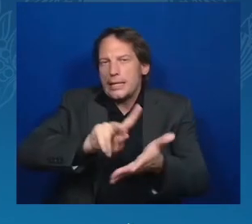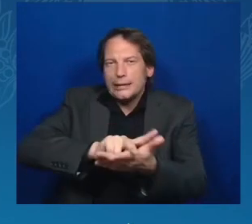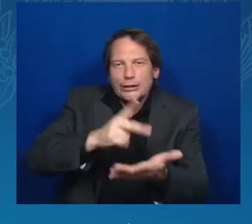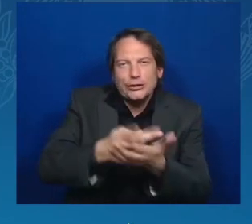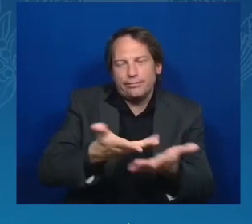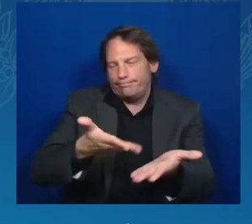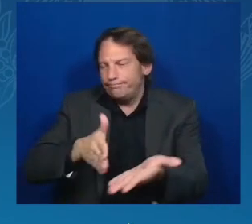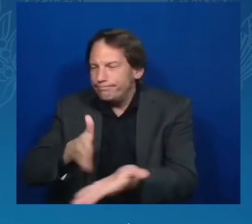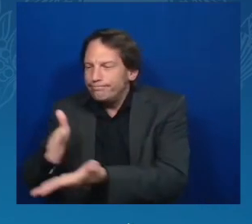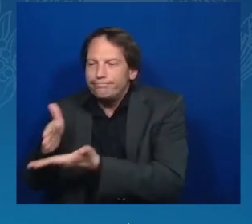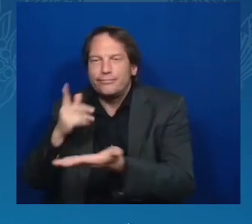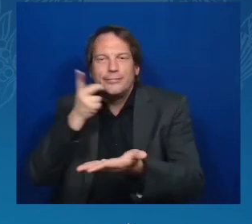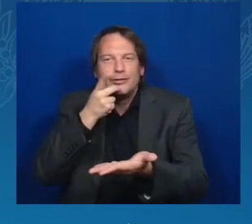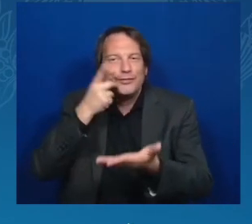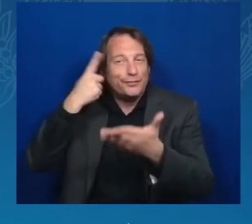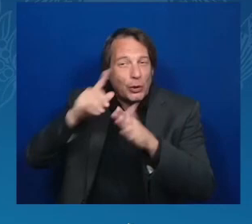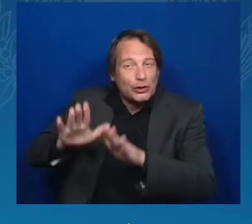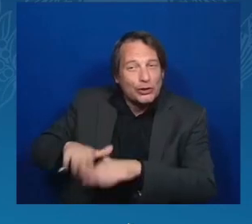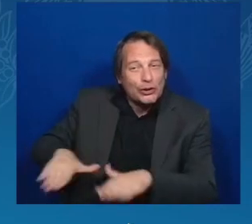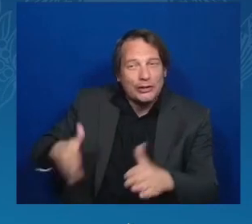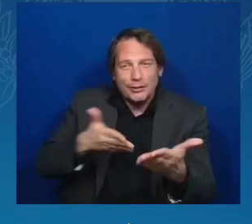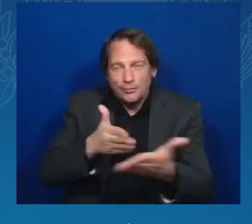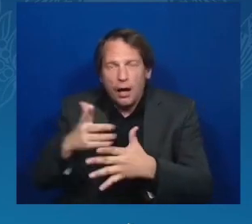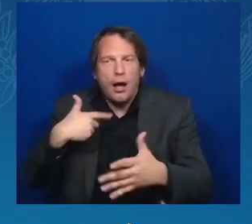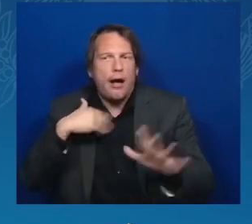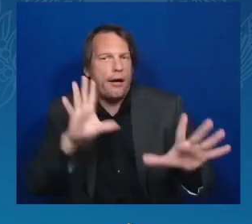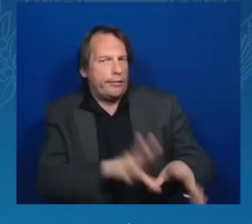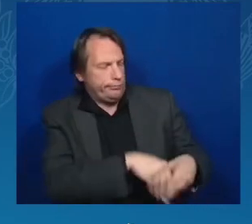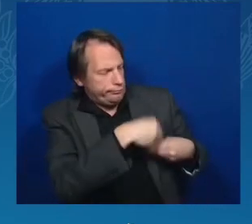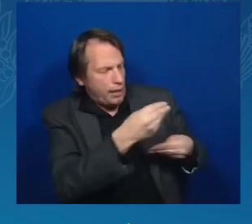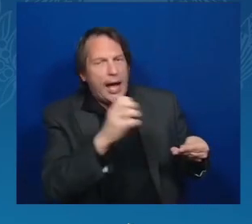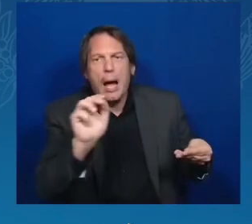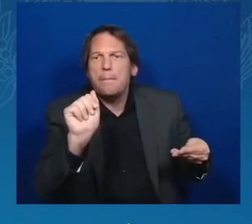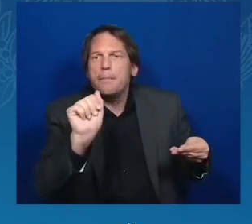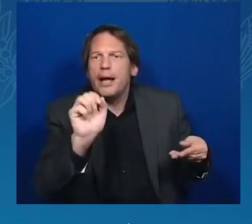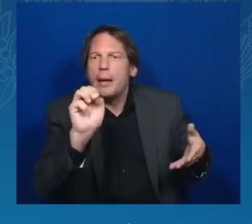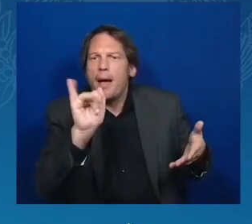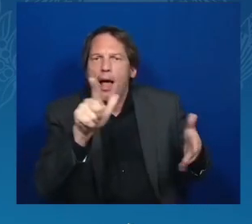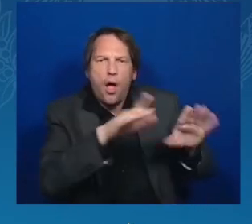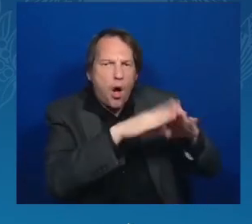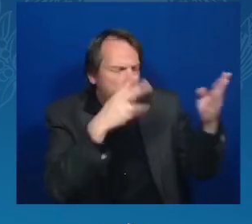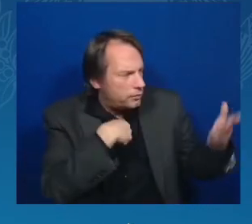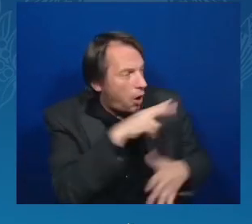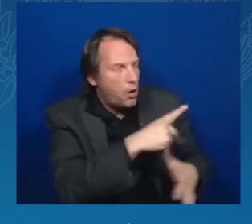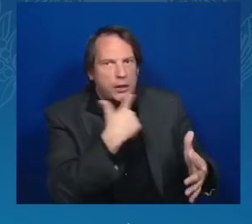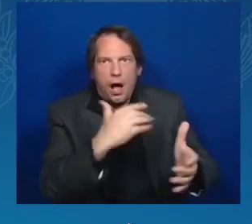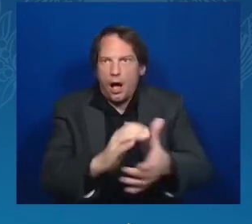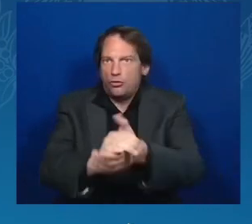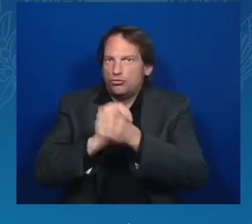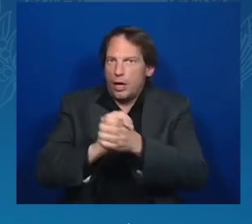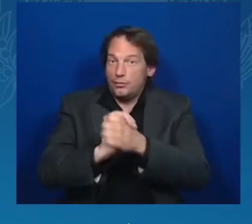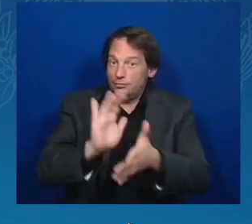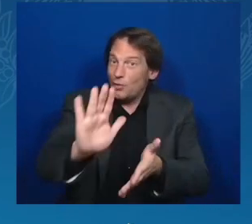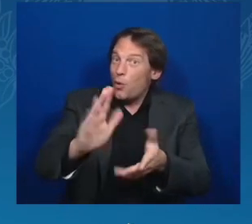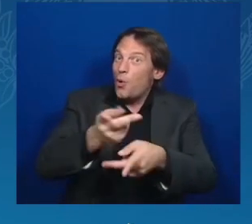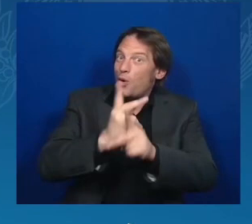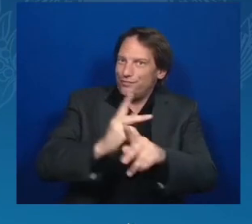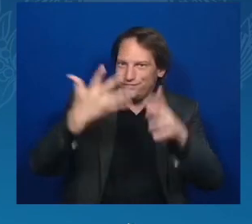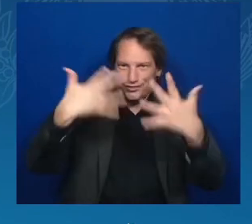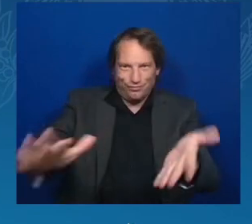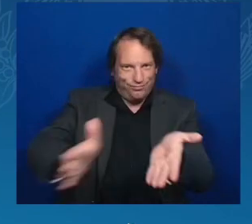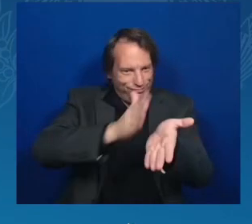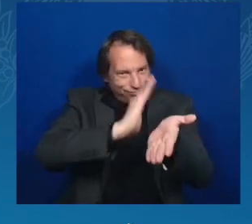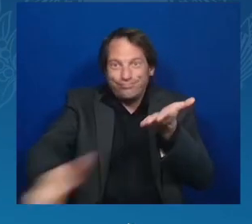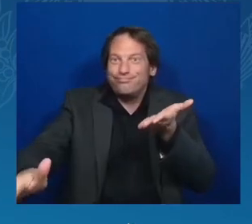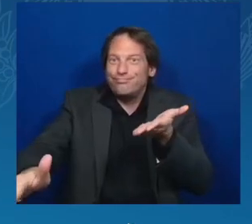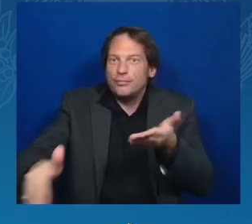"Congratulations, your loans have been forgiven." To say I was stunned, a total understatement. It was $40,000 plus